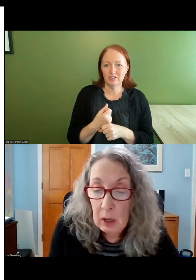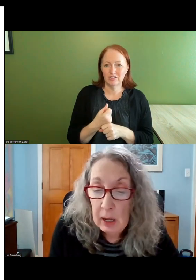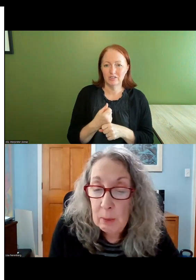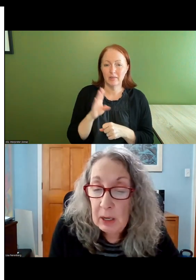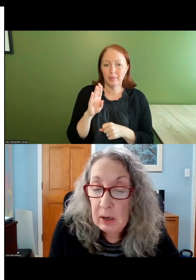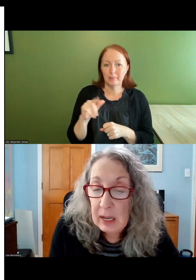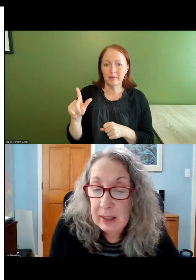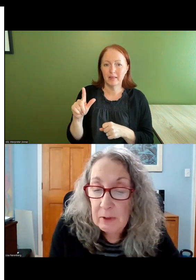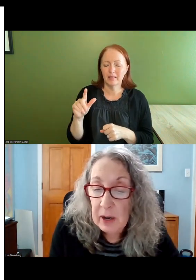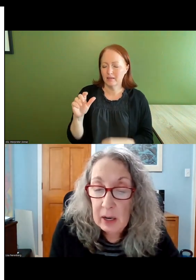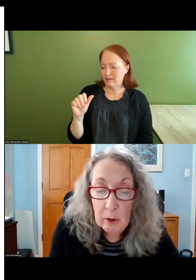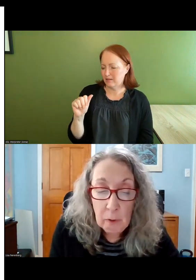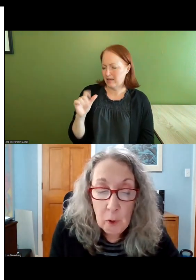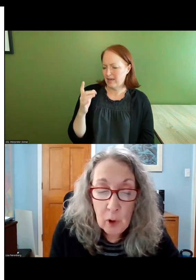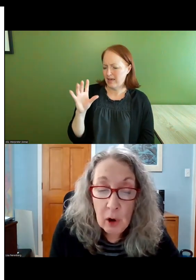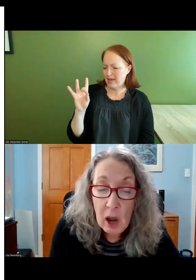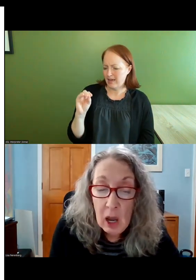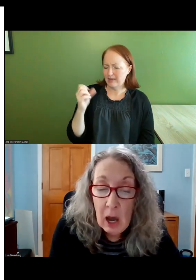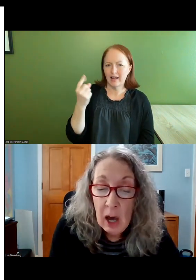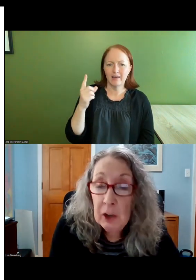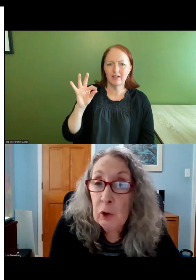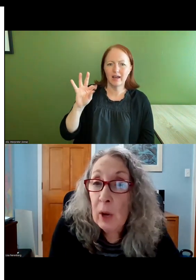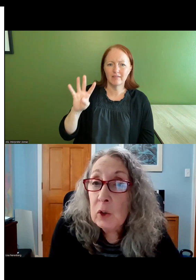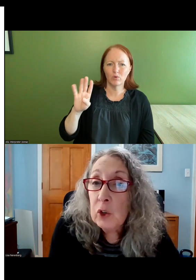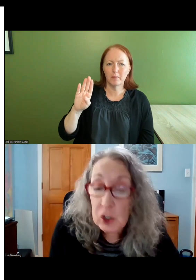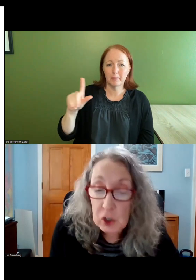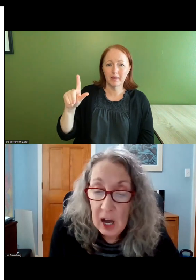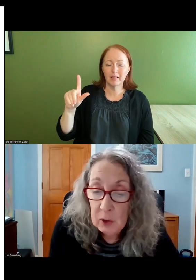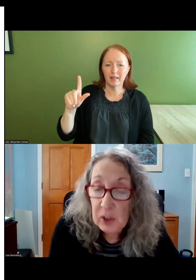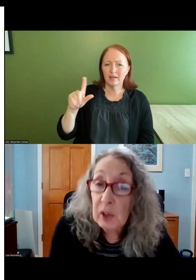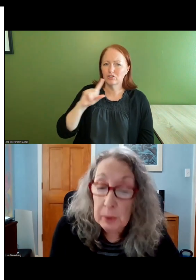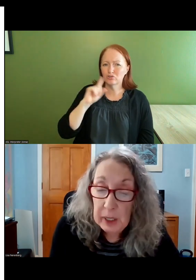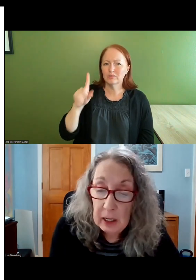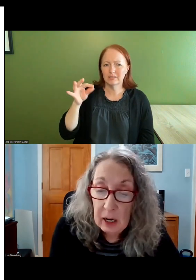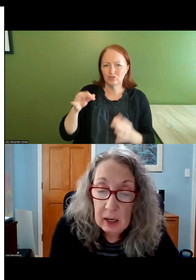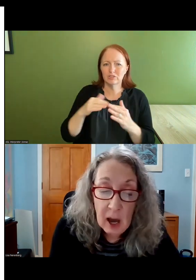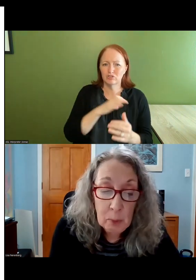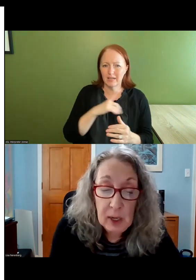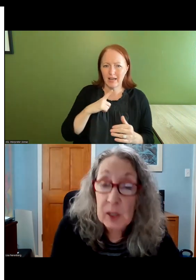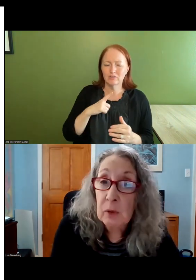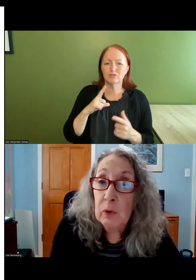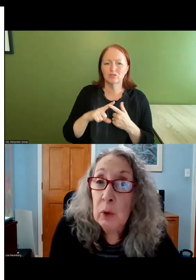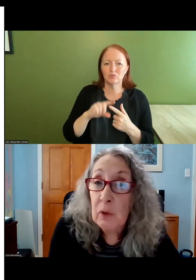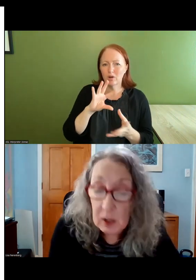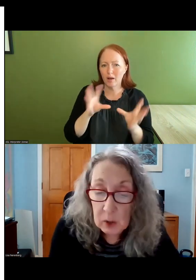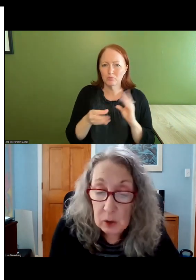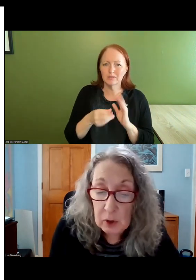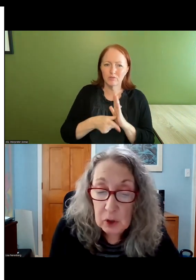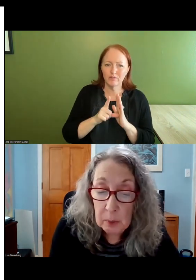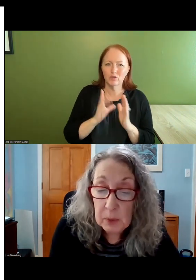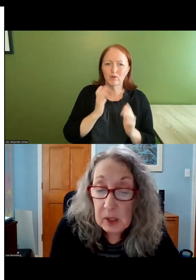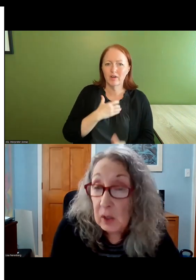bill AB 1194 that directs the Judicial Council to complete a comprehensive review of